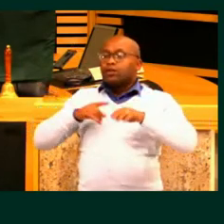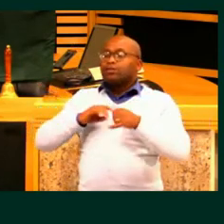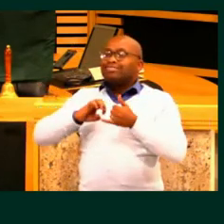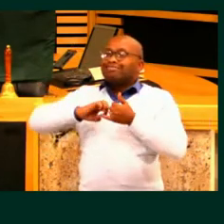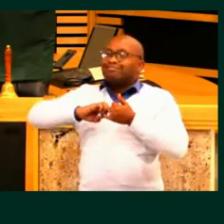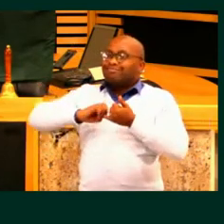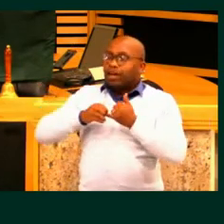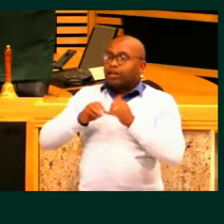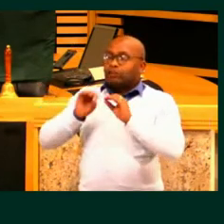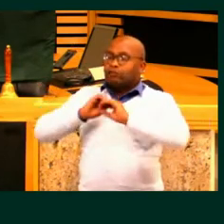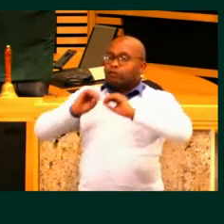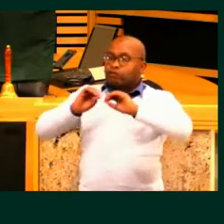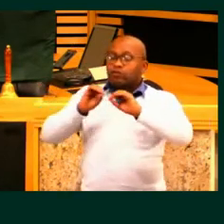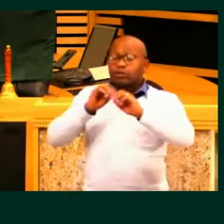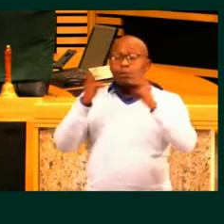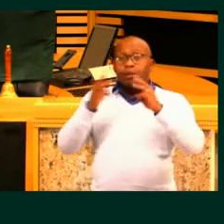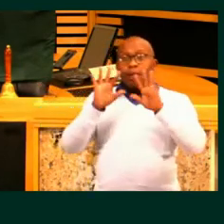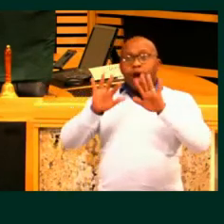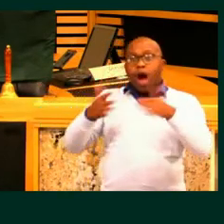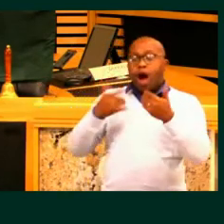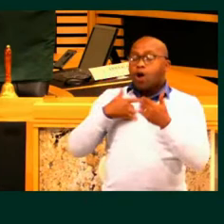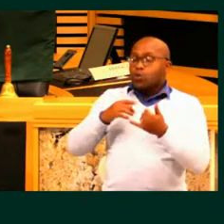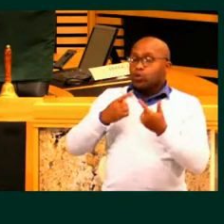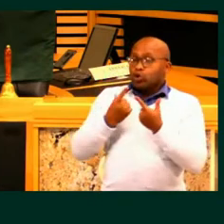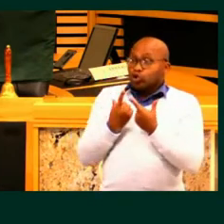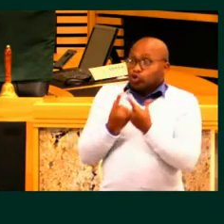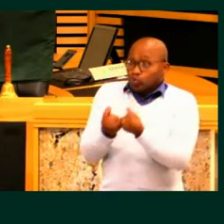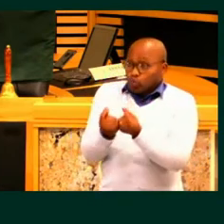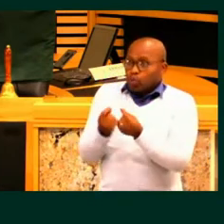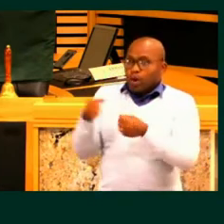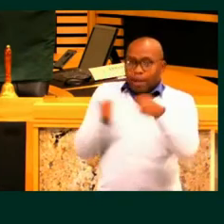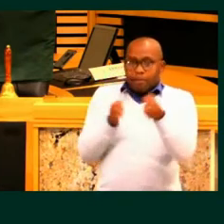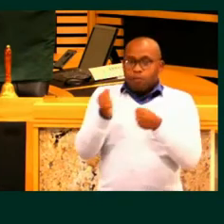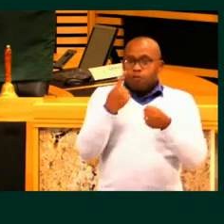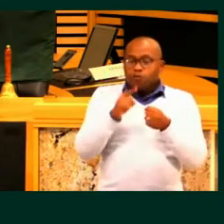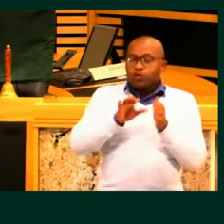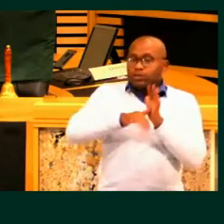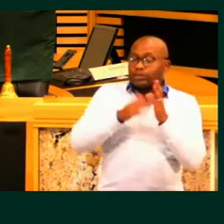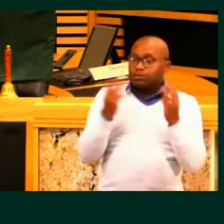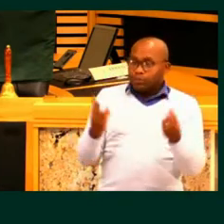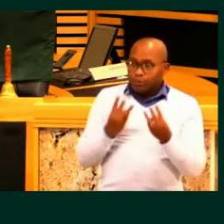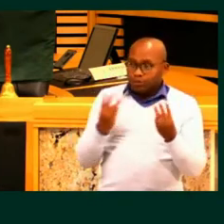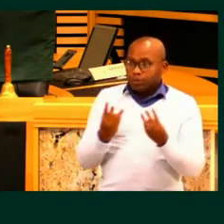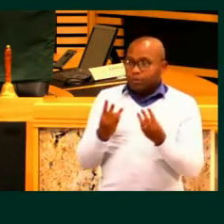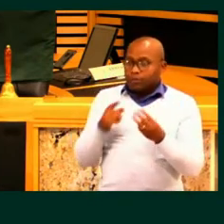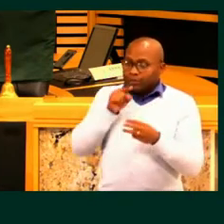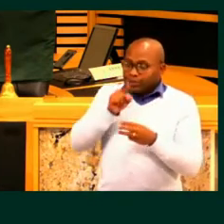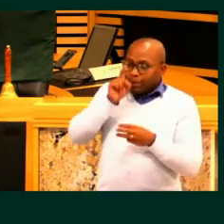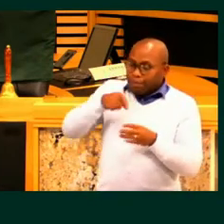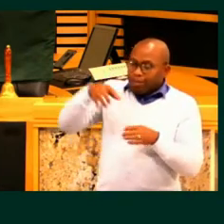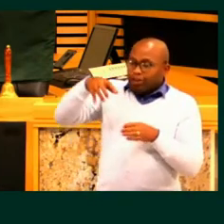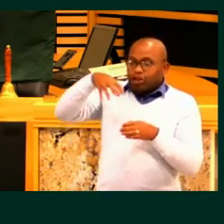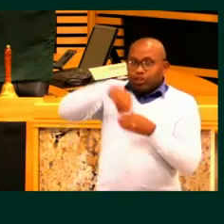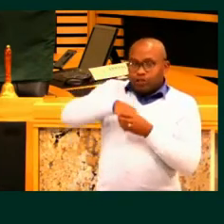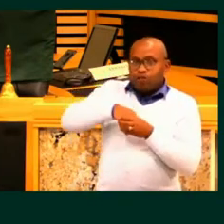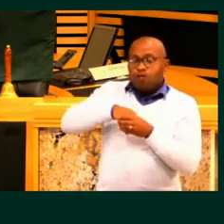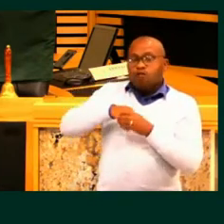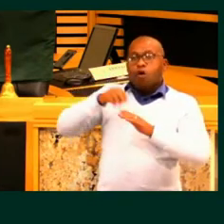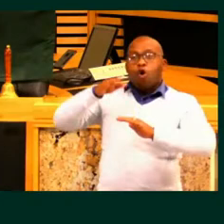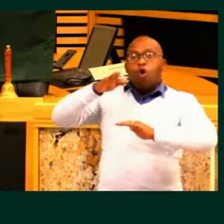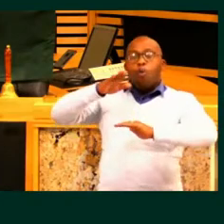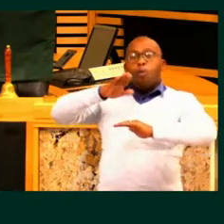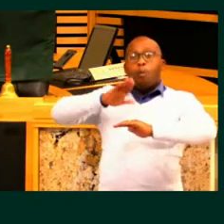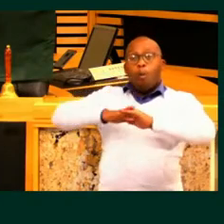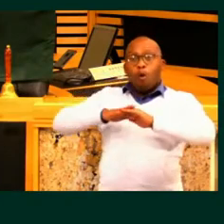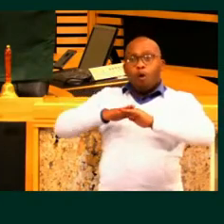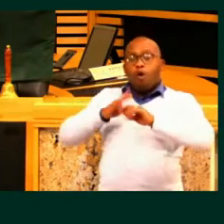of person with disabilities it is Rel that the employment of person with disabilities involves far more than what is normally contained